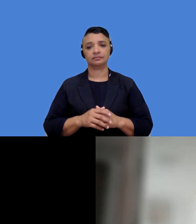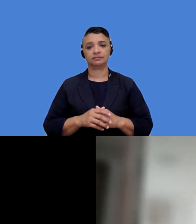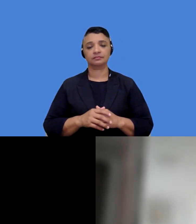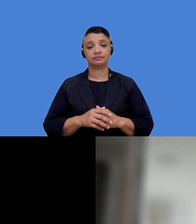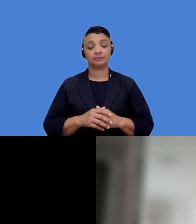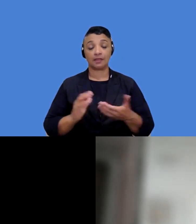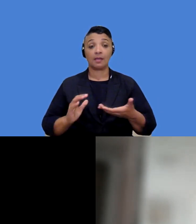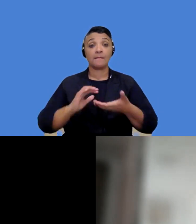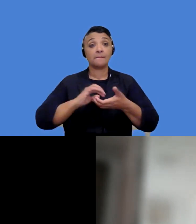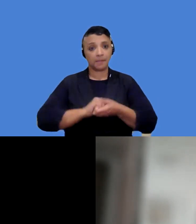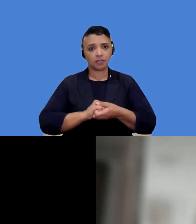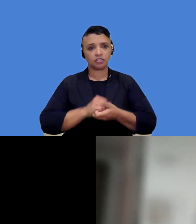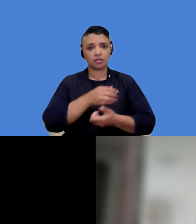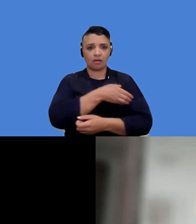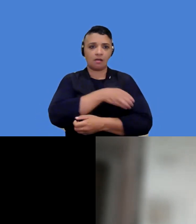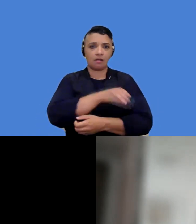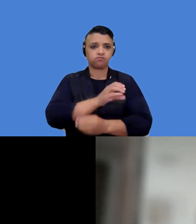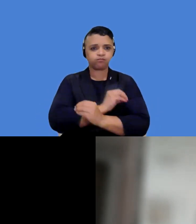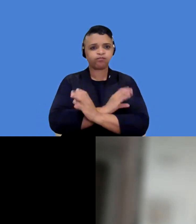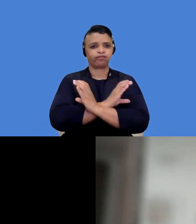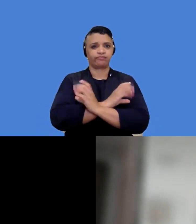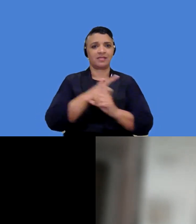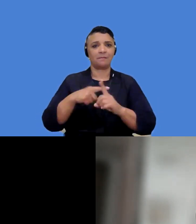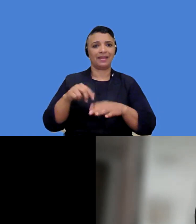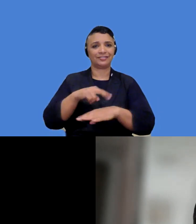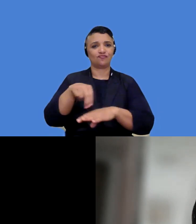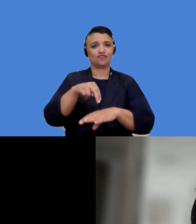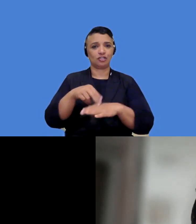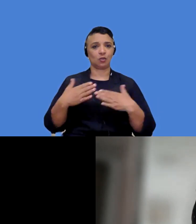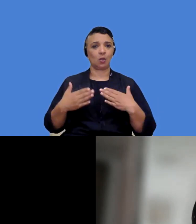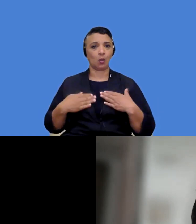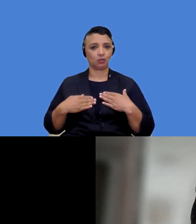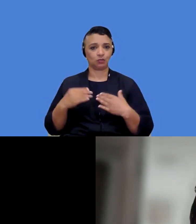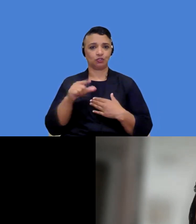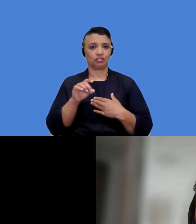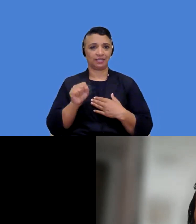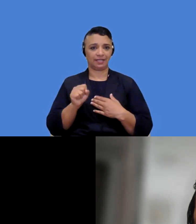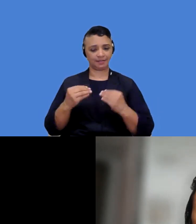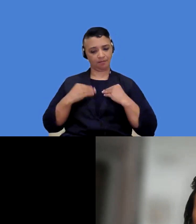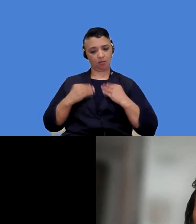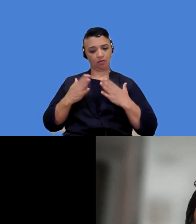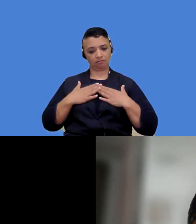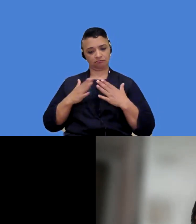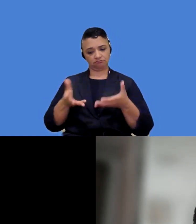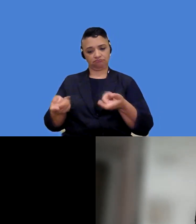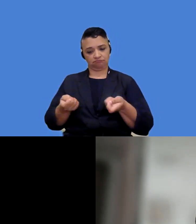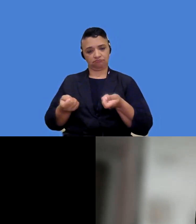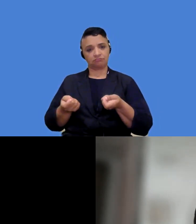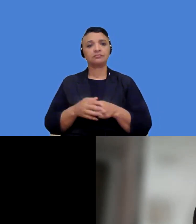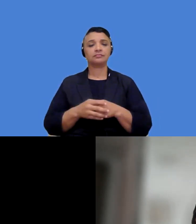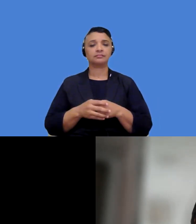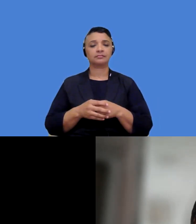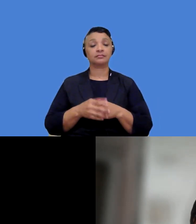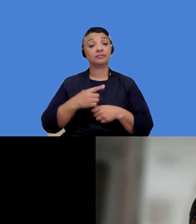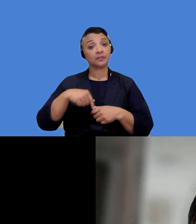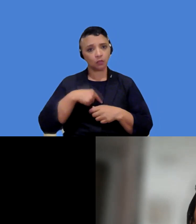partnerships and national ownership of the GDS mechanism in how many events we are